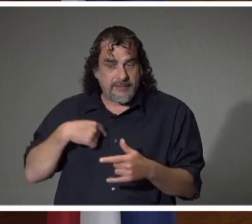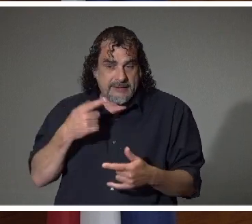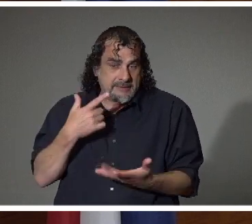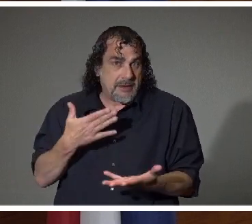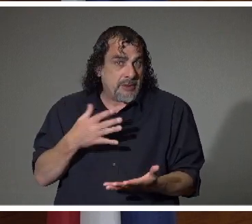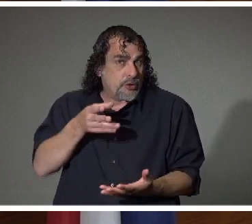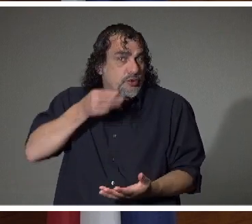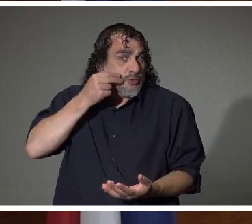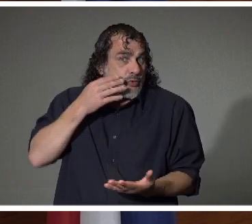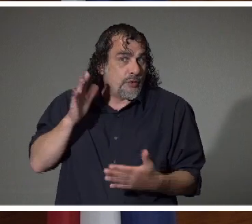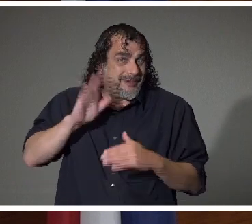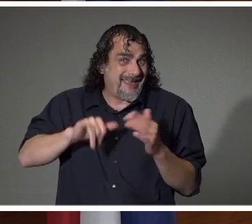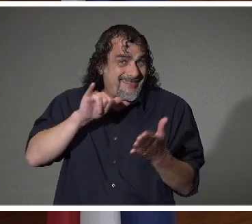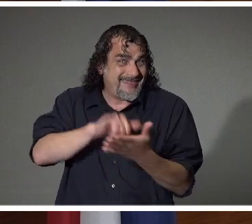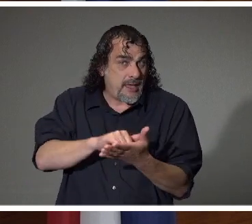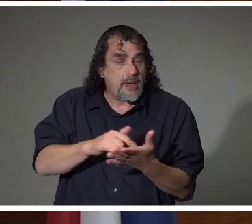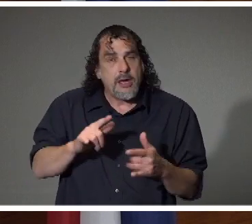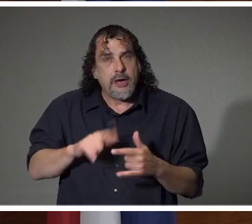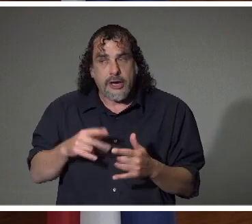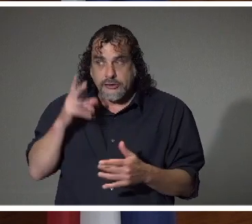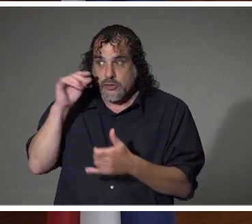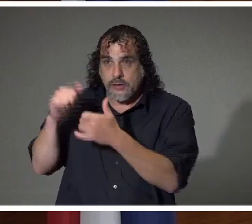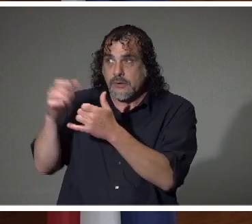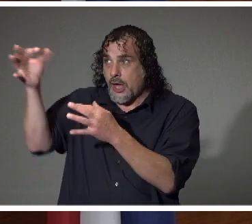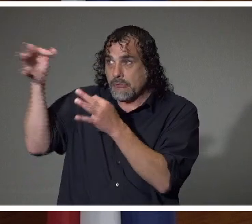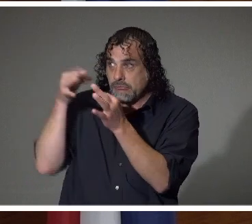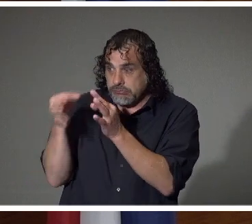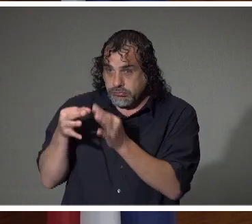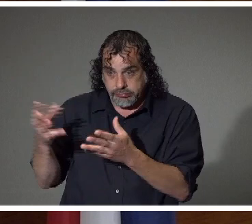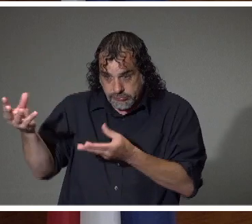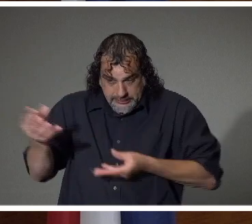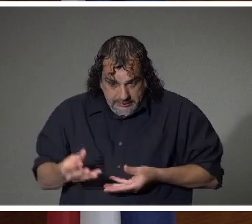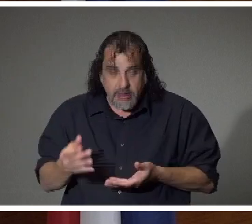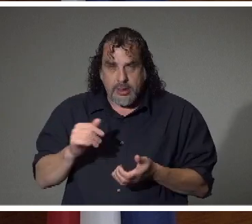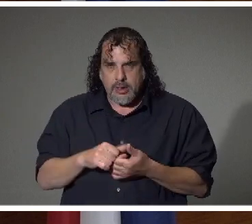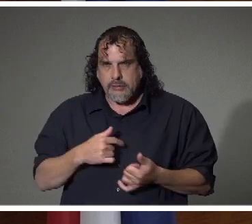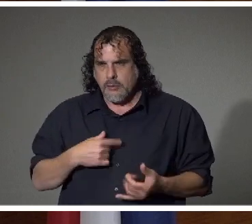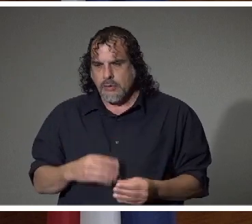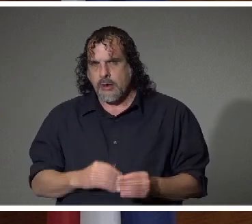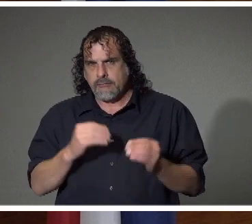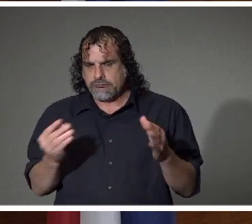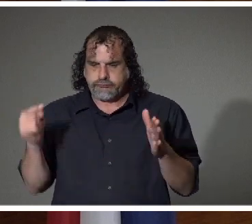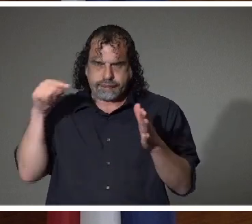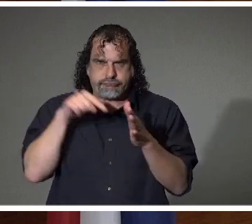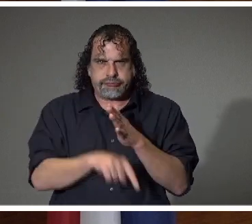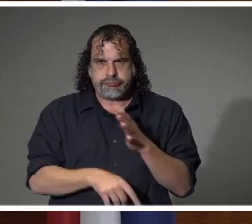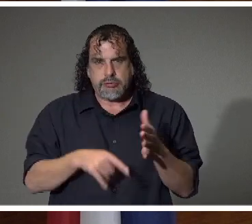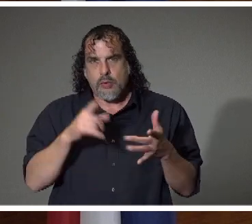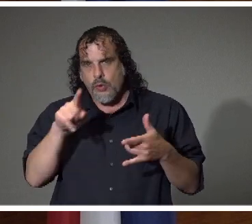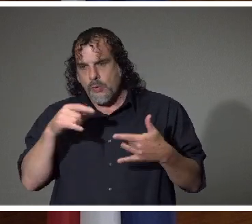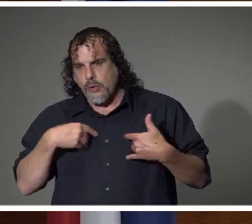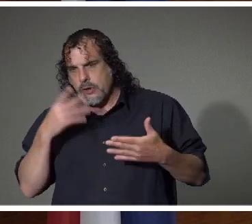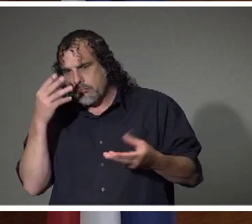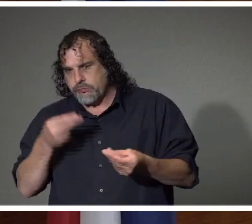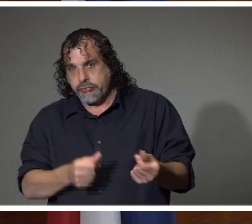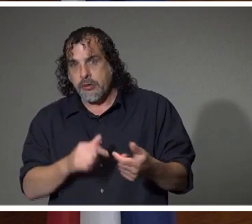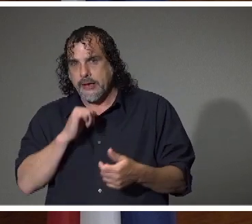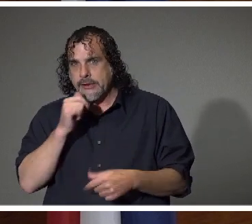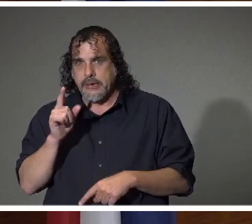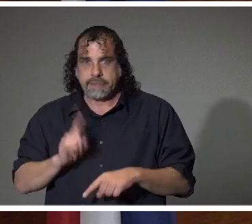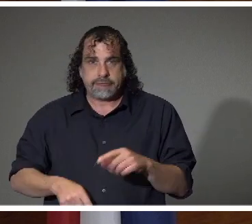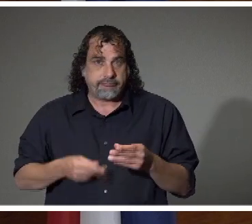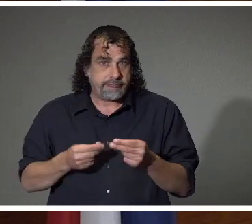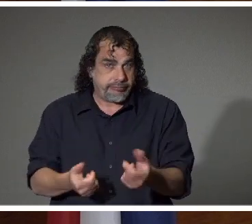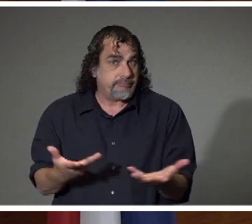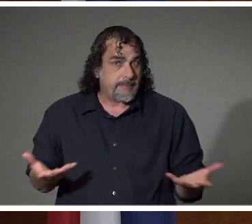than that. But as soon as we get that guidance from Treasury, we can have a real in-depth conversation on what is allowable and what is not